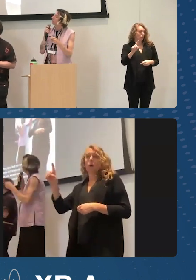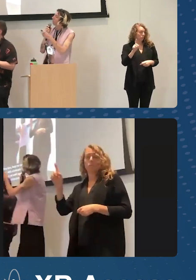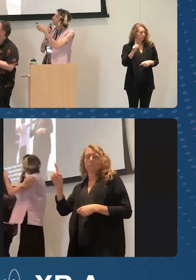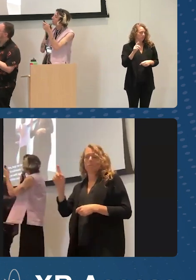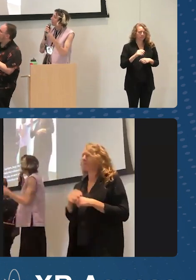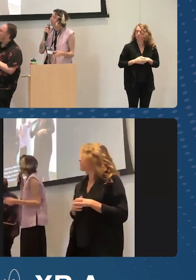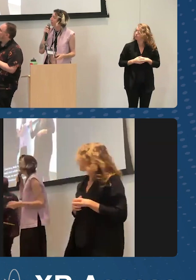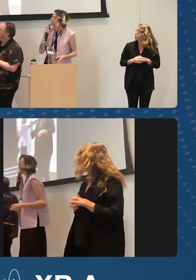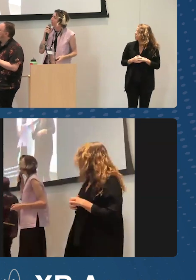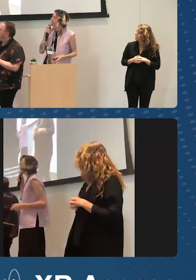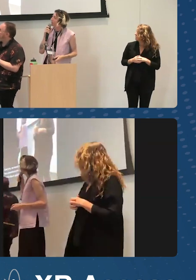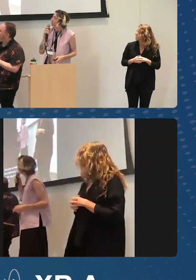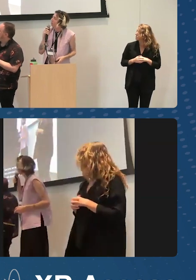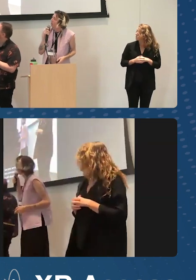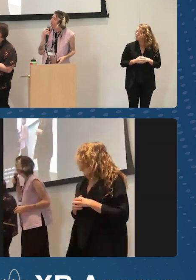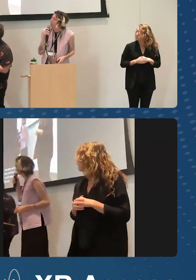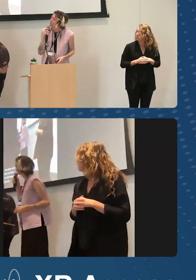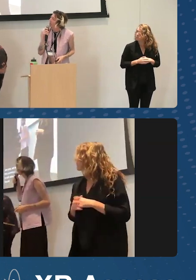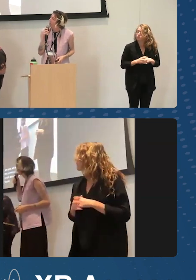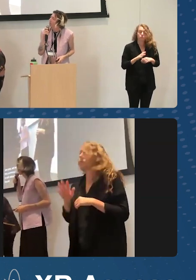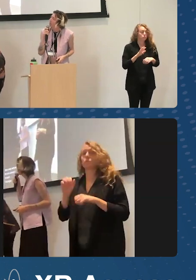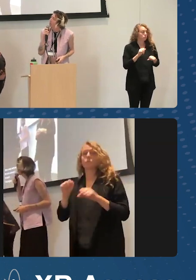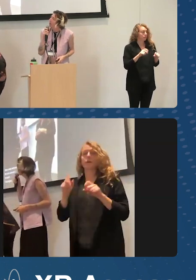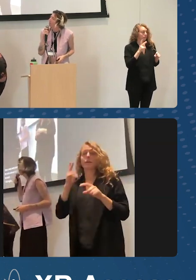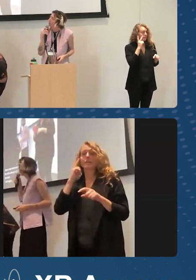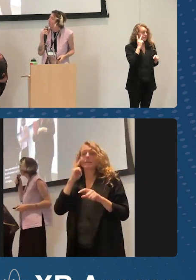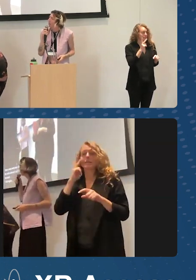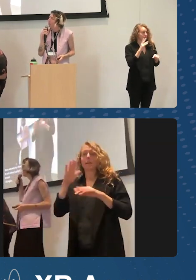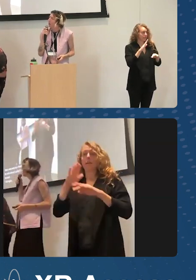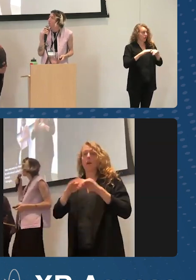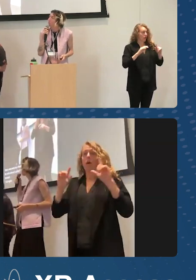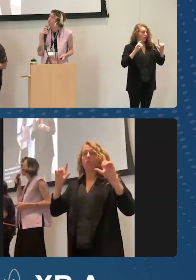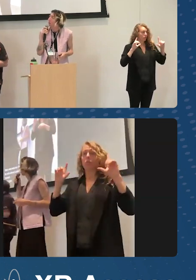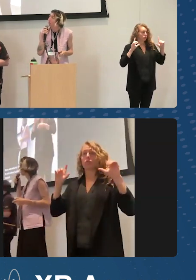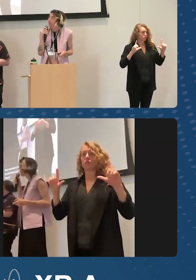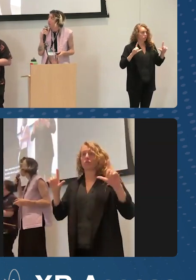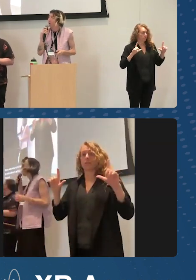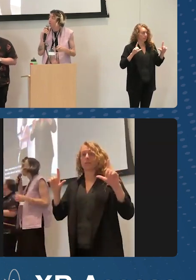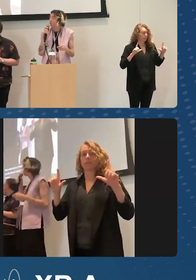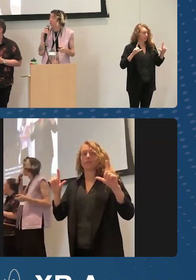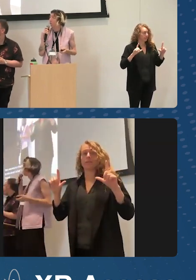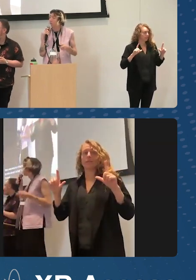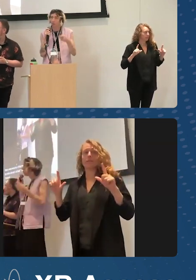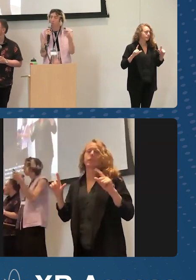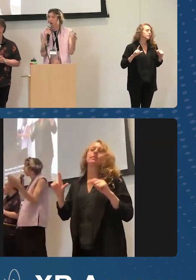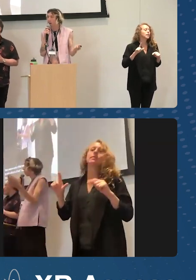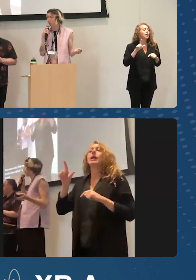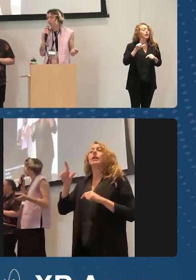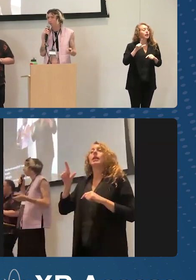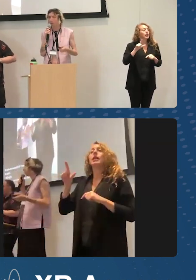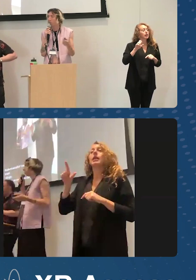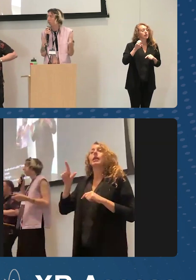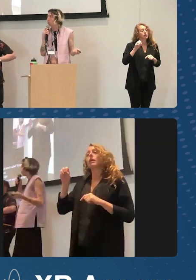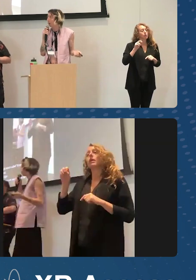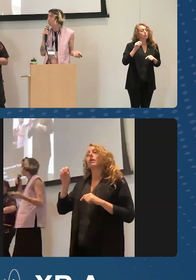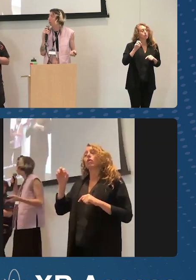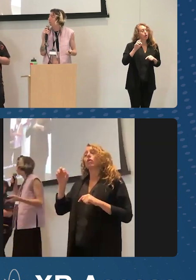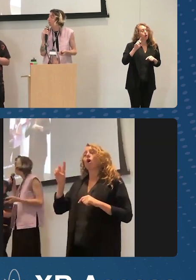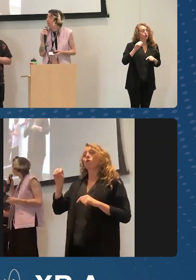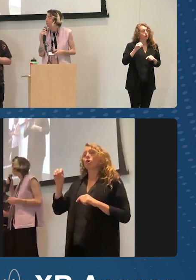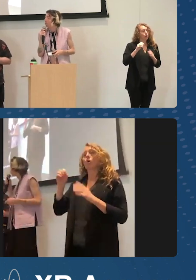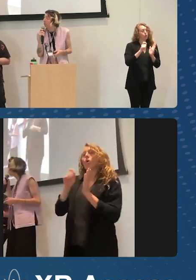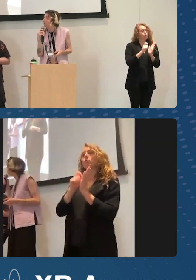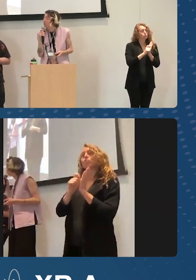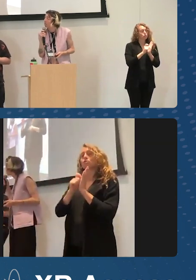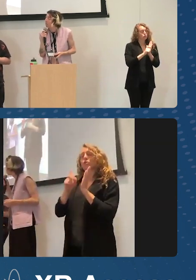So you can see here on the screen, this is a screenshot from Leonardo's Leonardo journal, which is where the research was